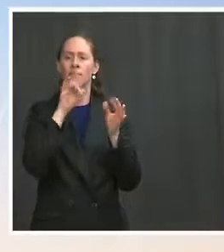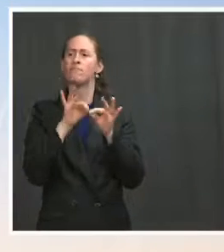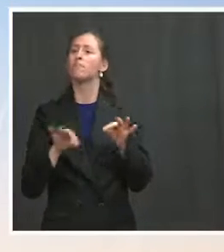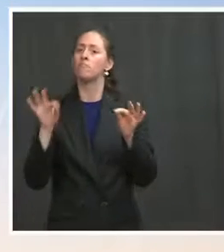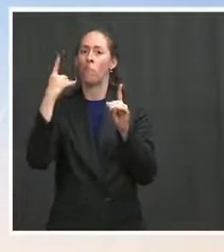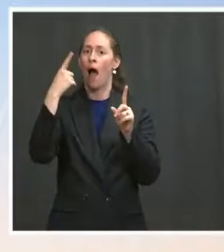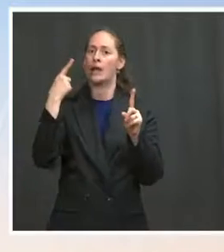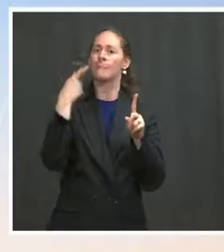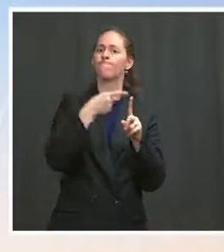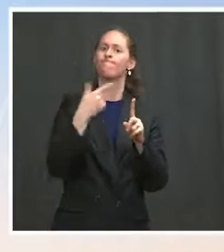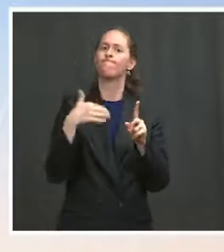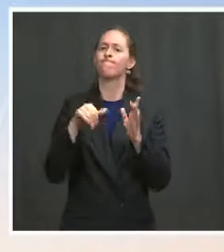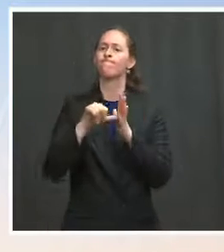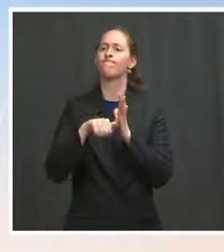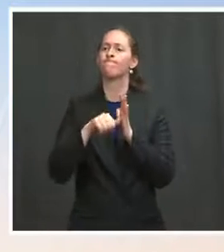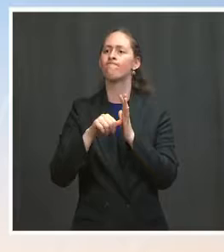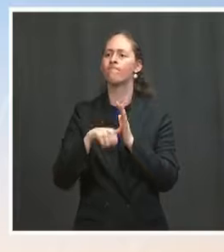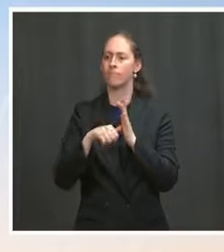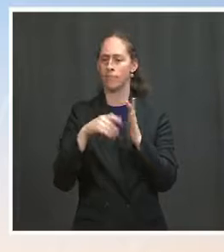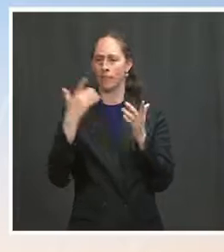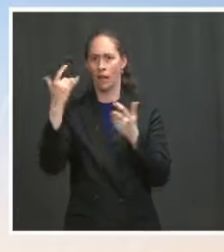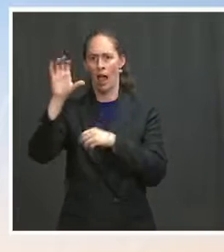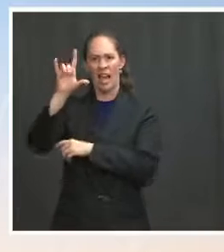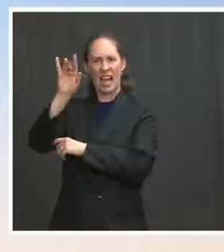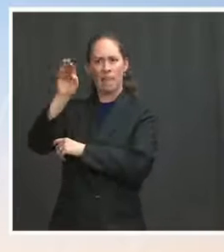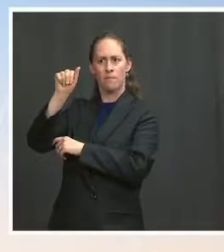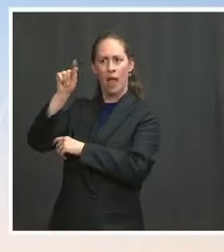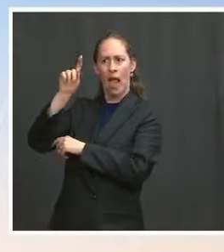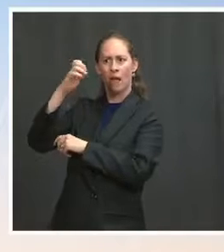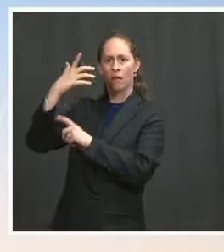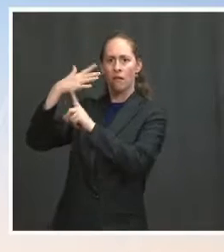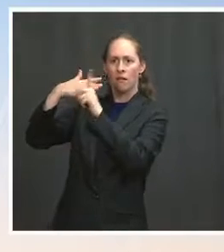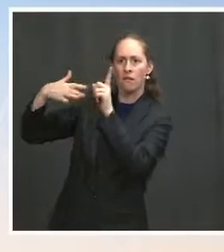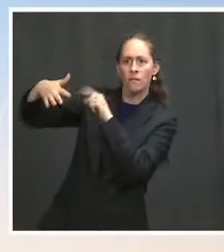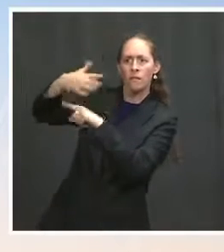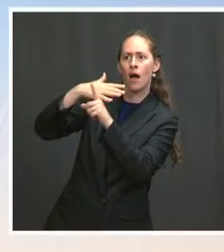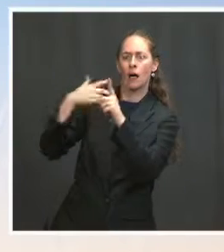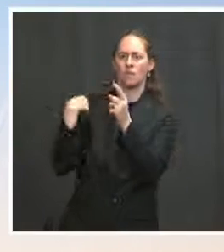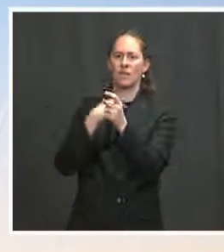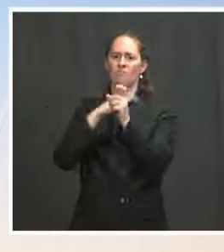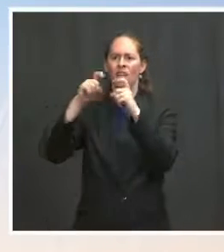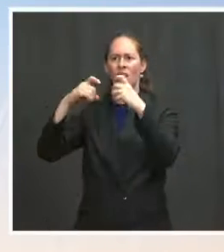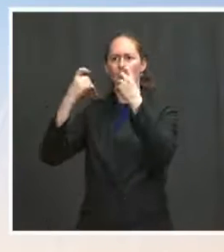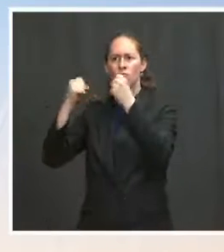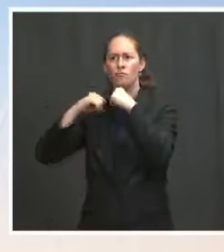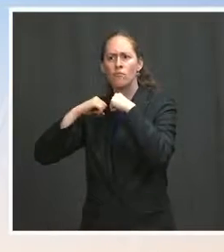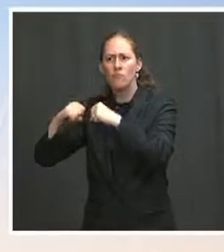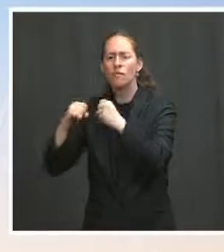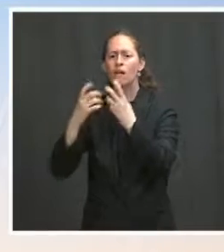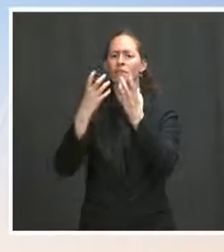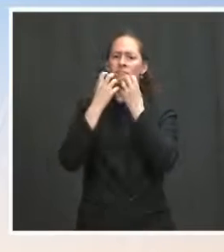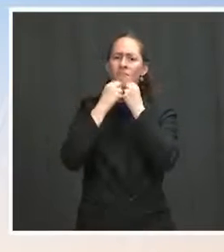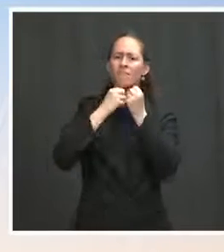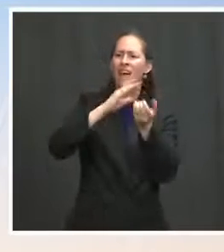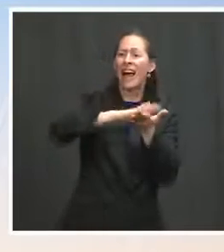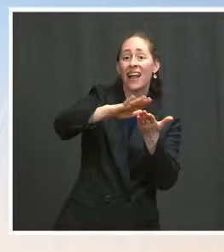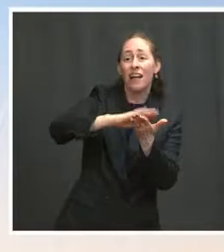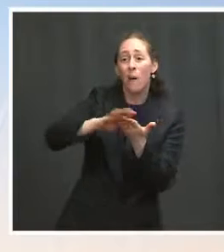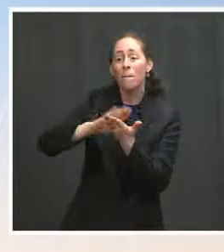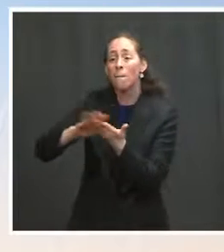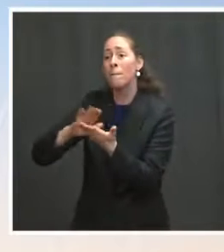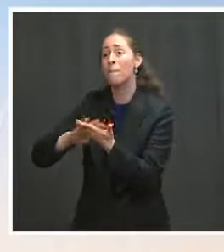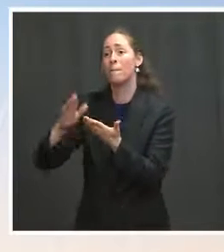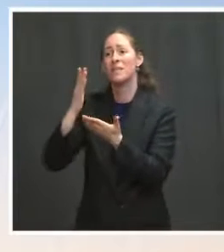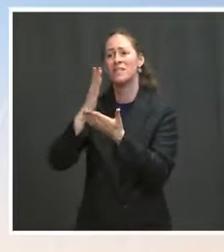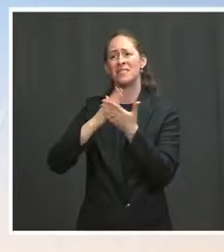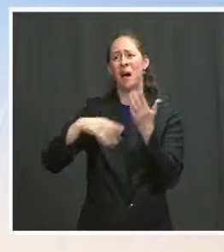on climate resilience, on ensuring that we are cleaning up some of the polluted areas in our